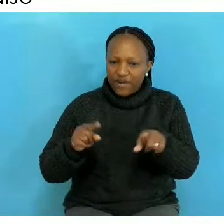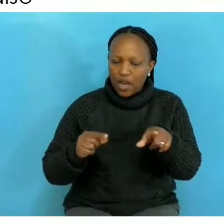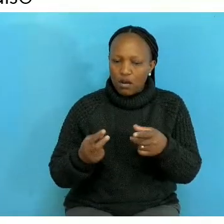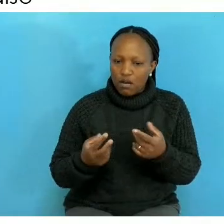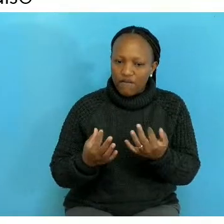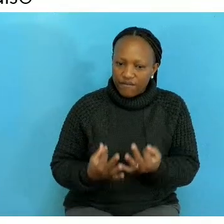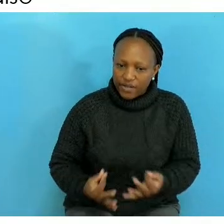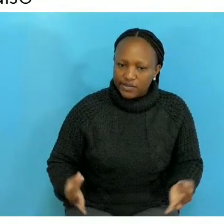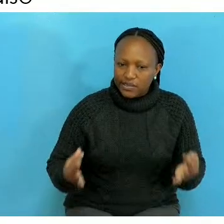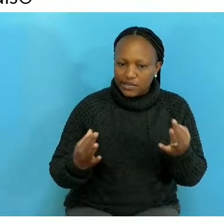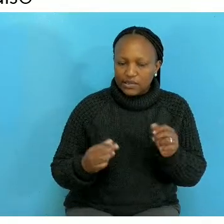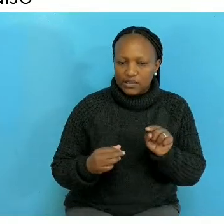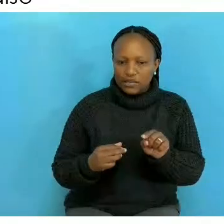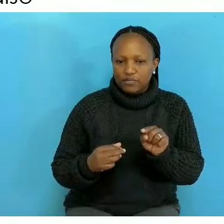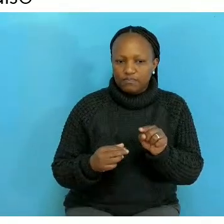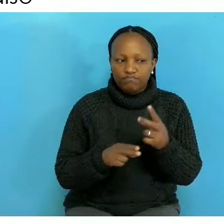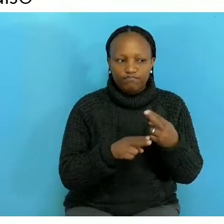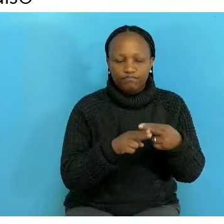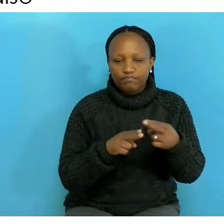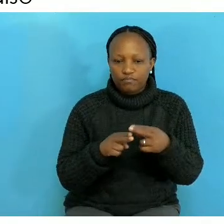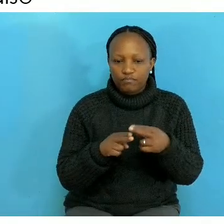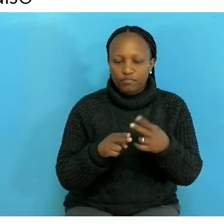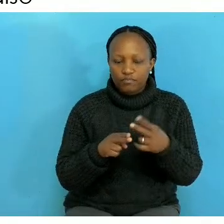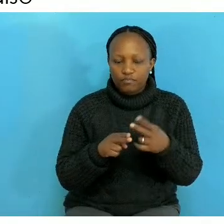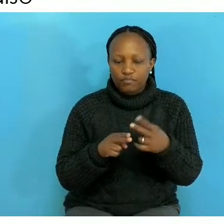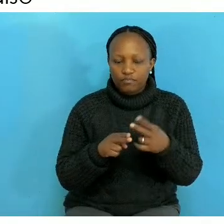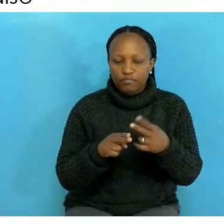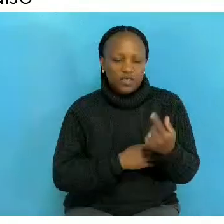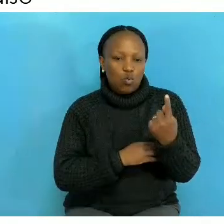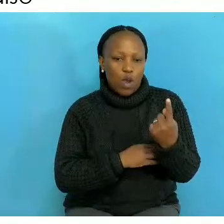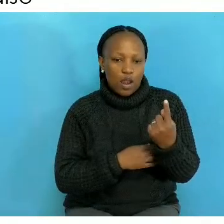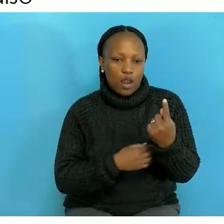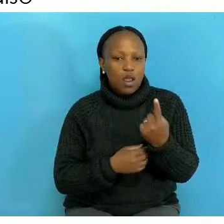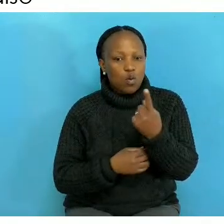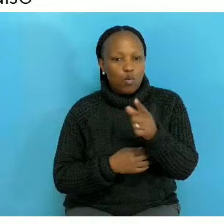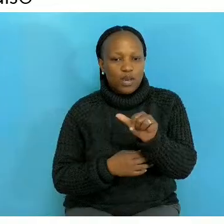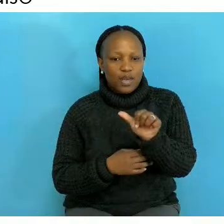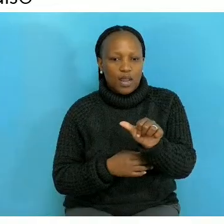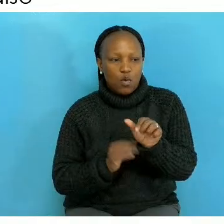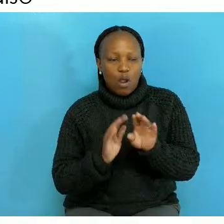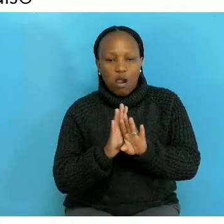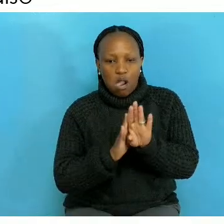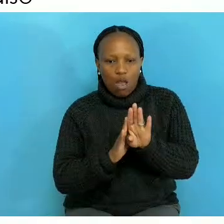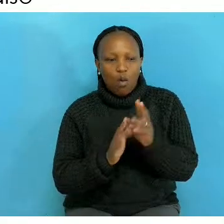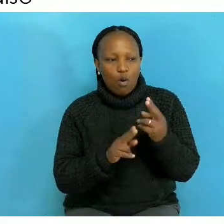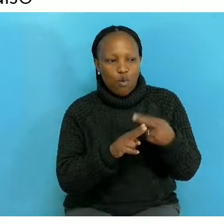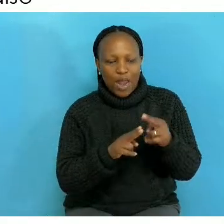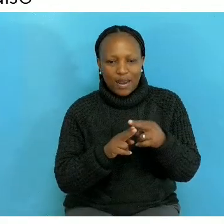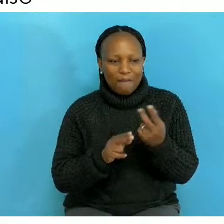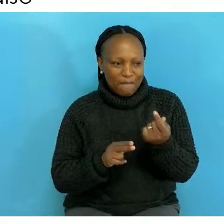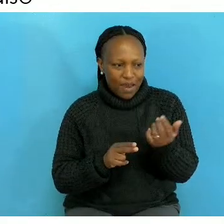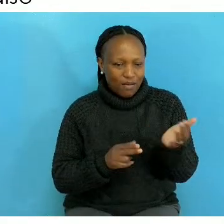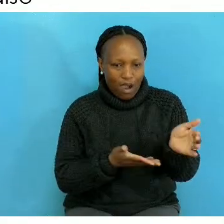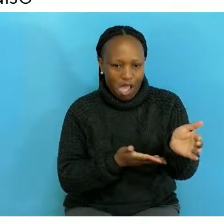been rented through phase 1 and 1 developed.